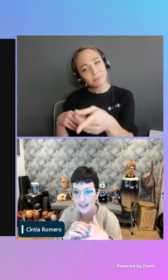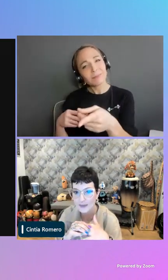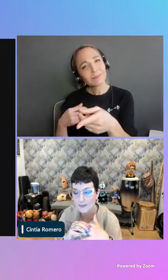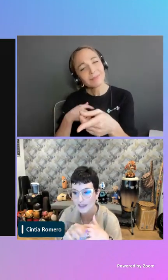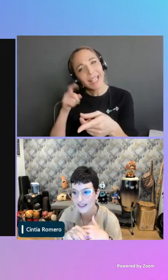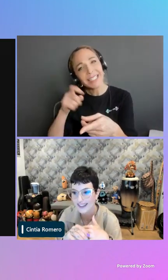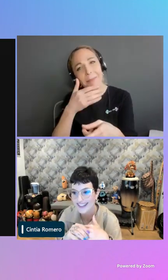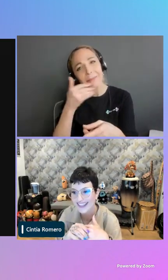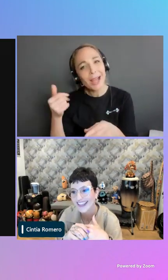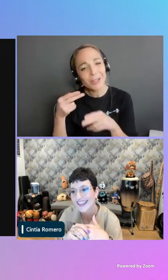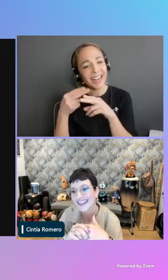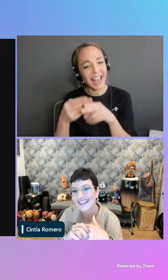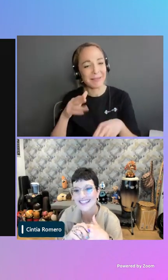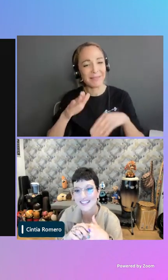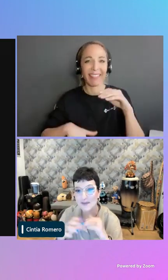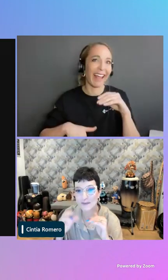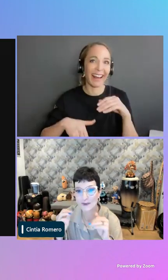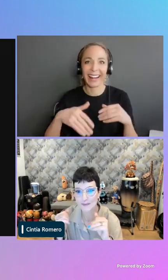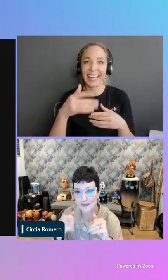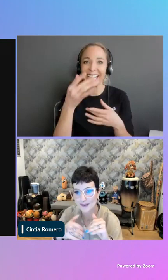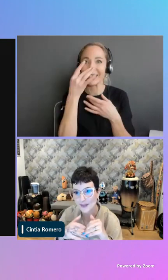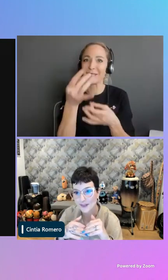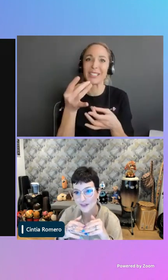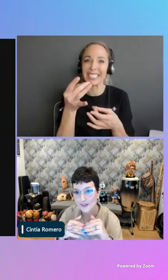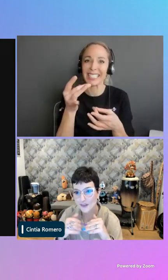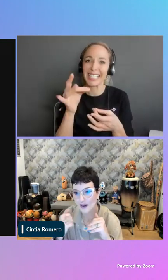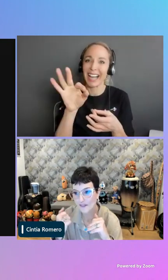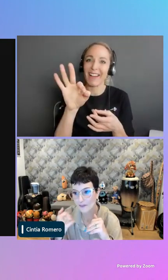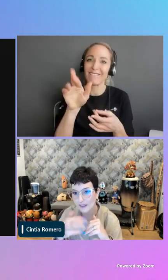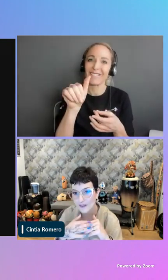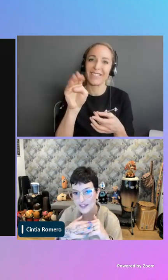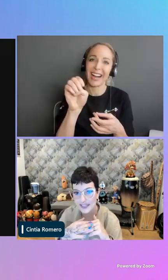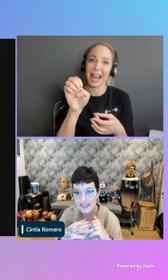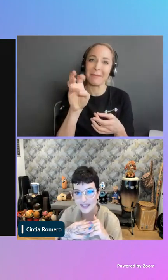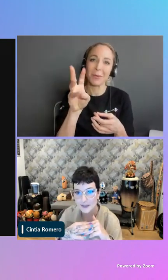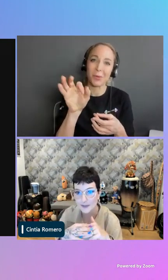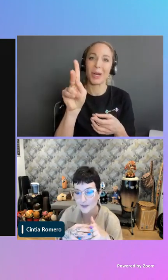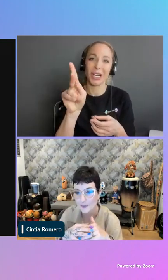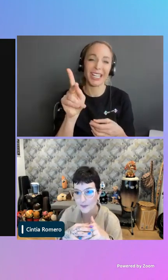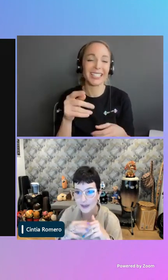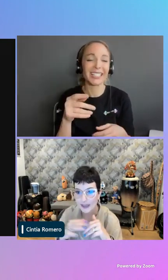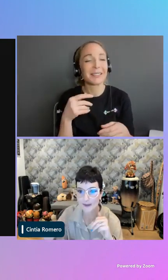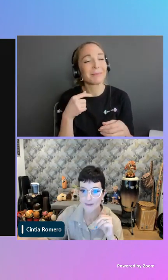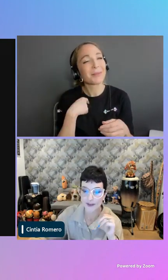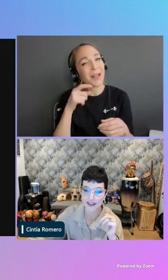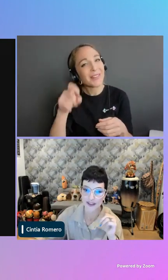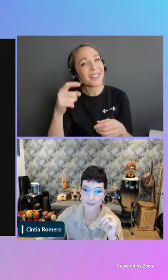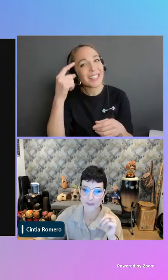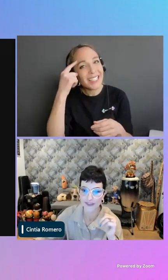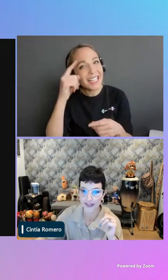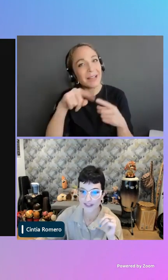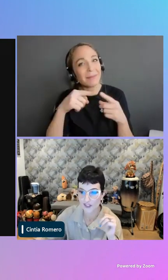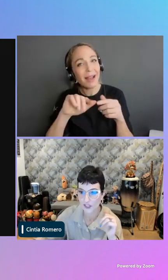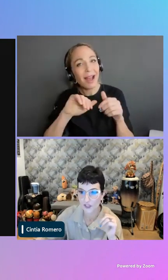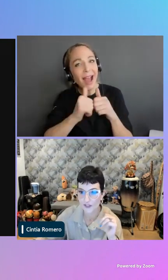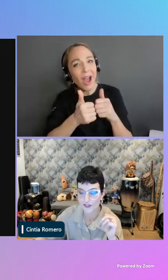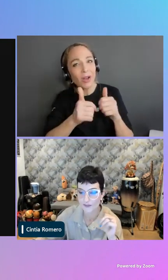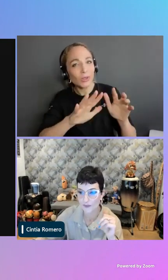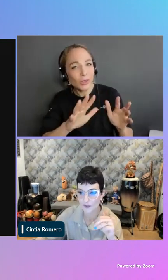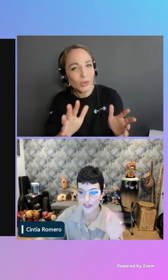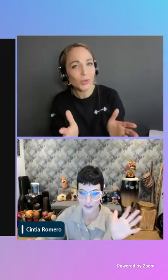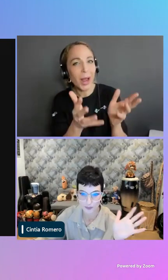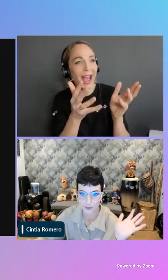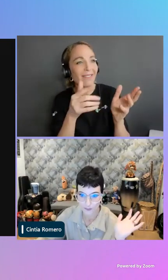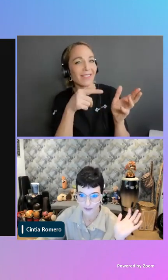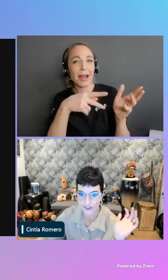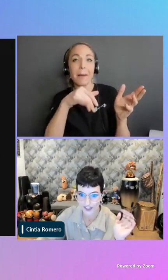for that because it's still a proposal to drive Pinterest accessibility roadmap in the next years.